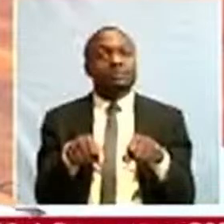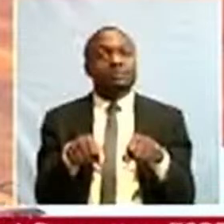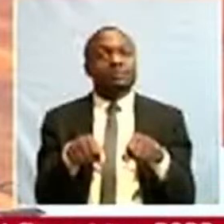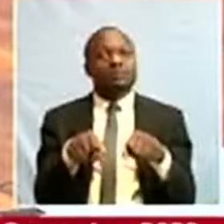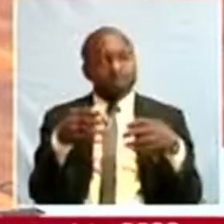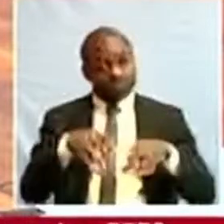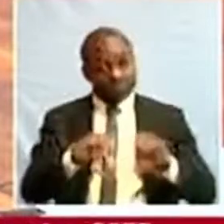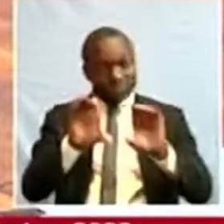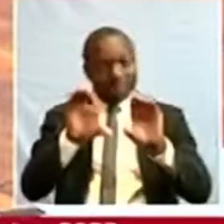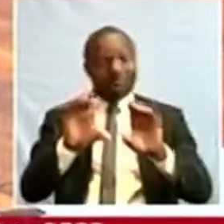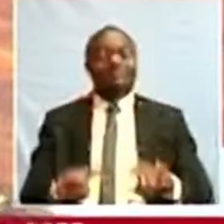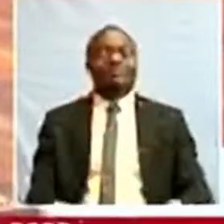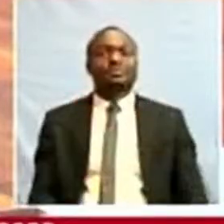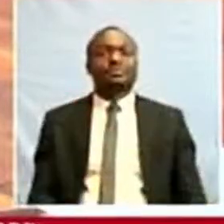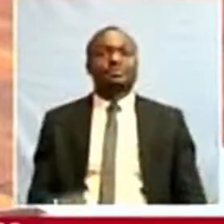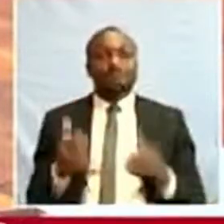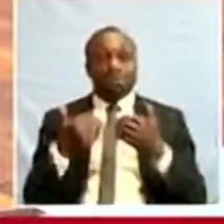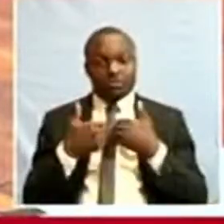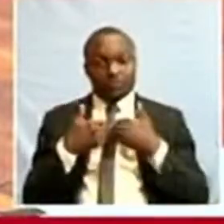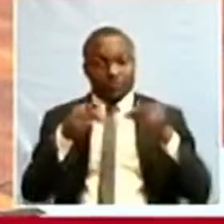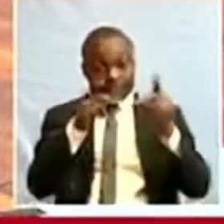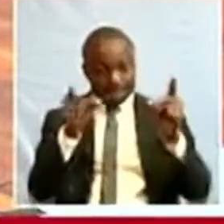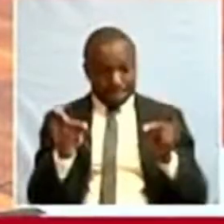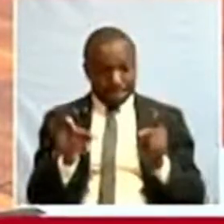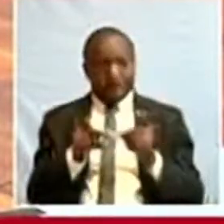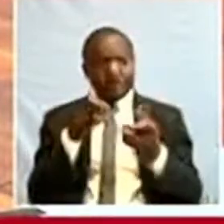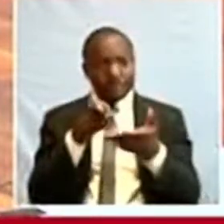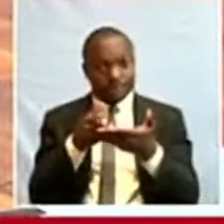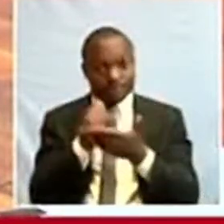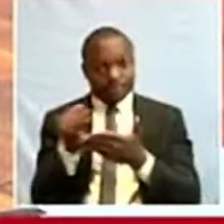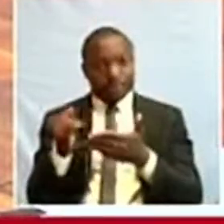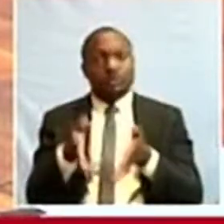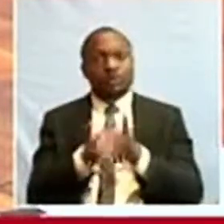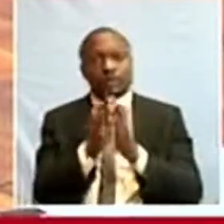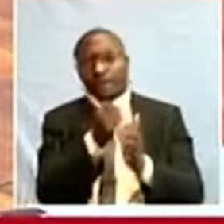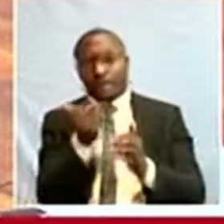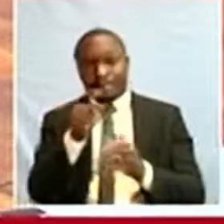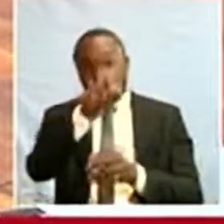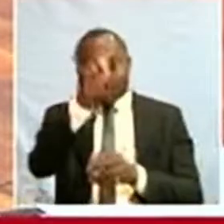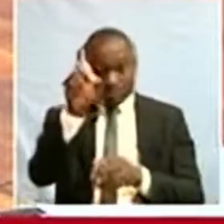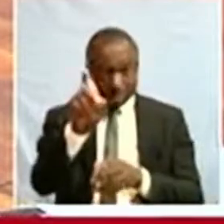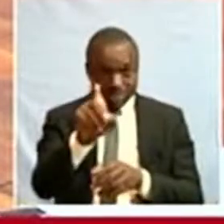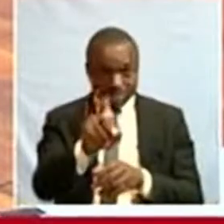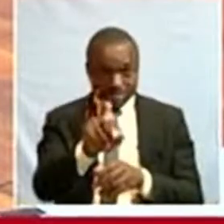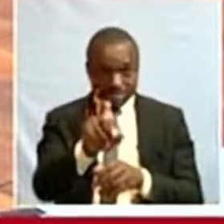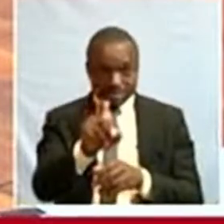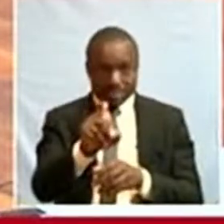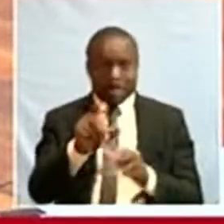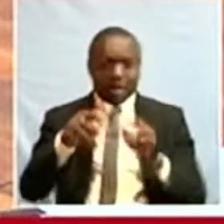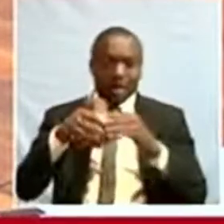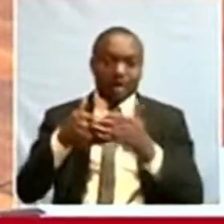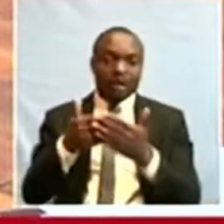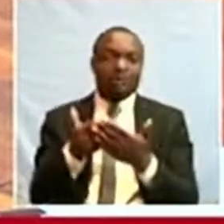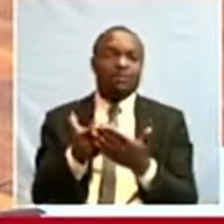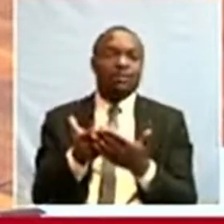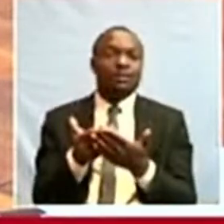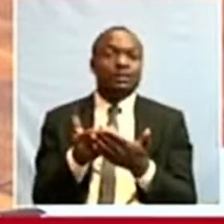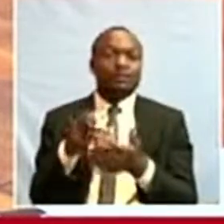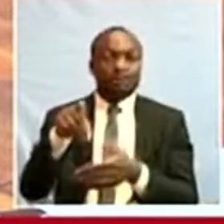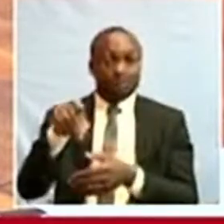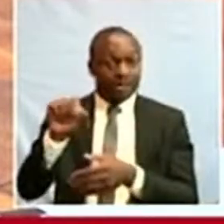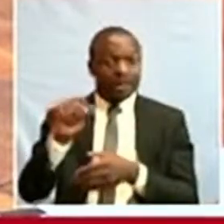make progress. We'll have a position over this matter. I wanted to ask another question on